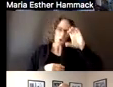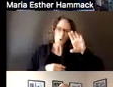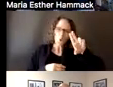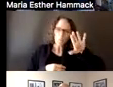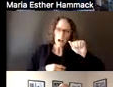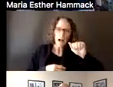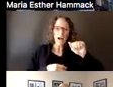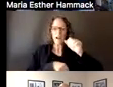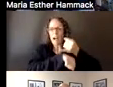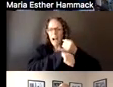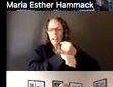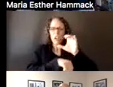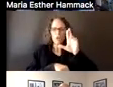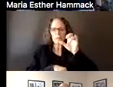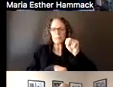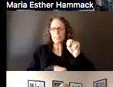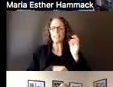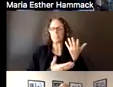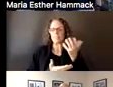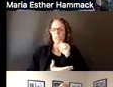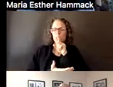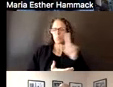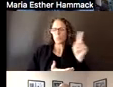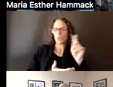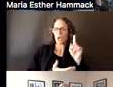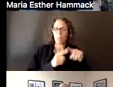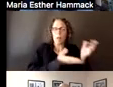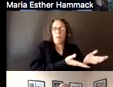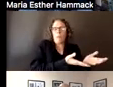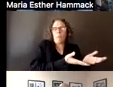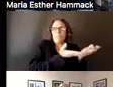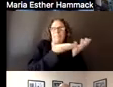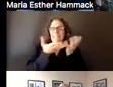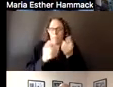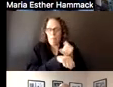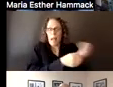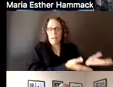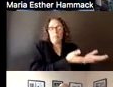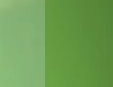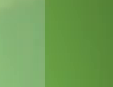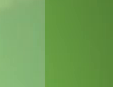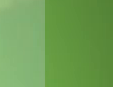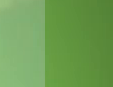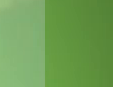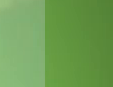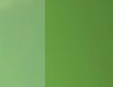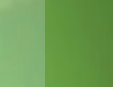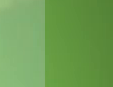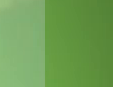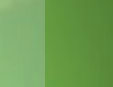tell us exactly where, but she was brought into Mexican Texas illegally